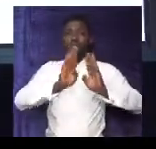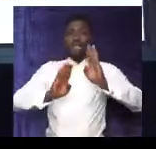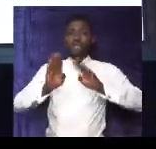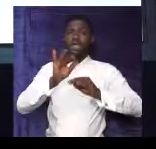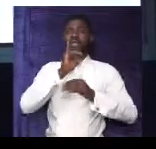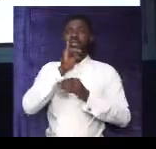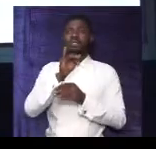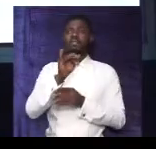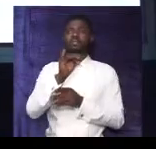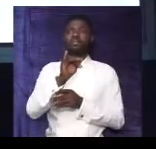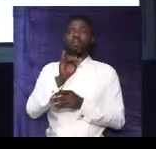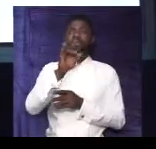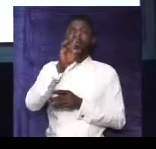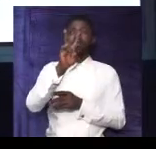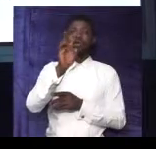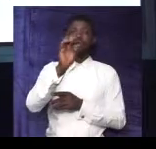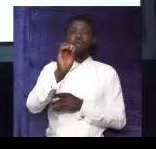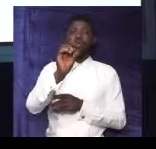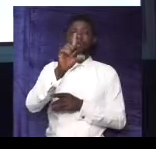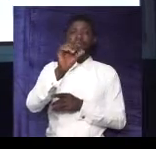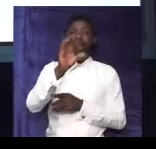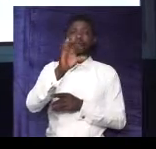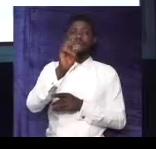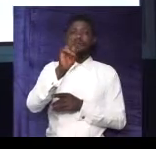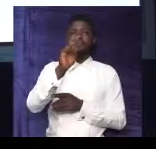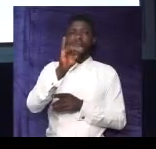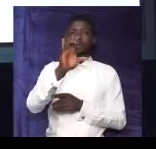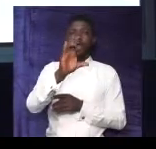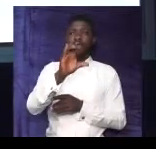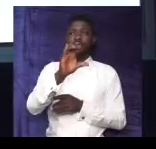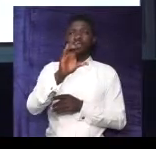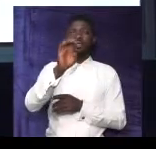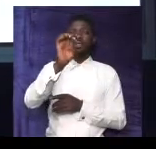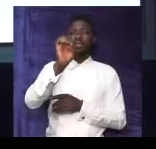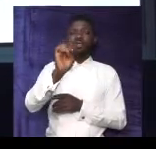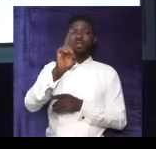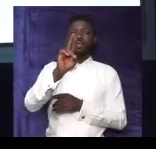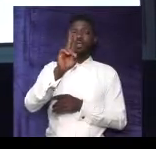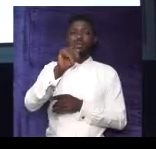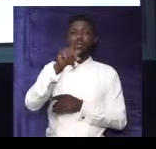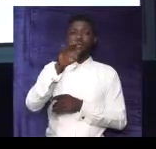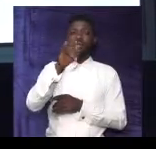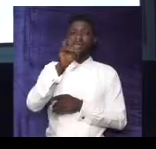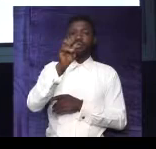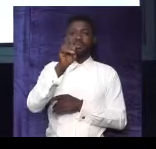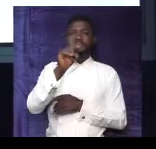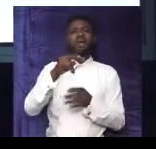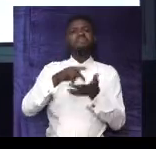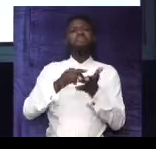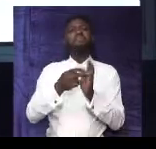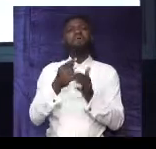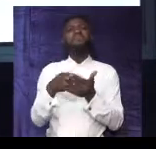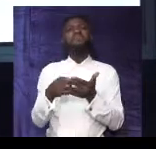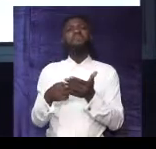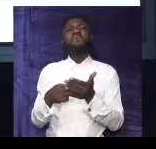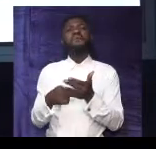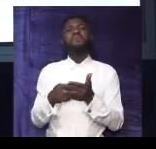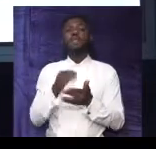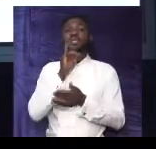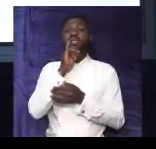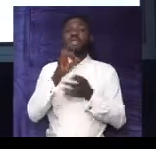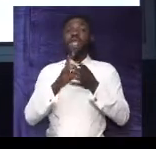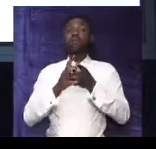disaster is volcanic eruption. That's volcanic eruption. What are we talking about